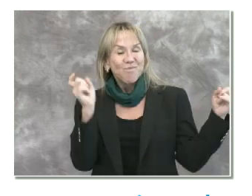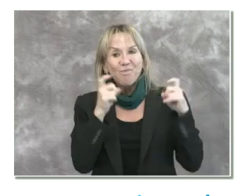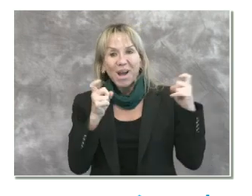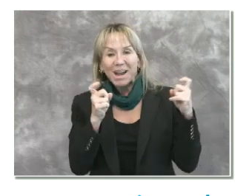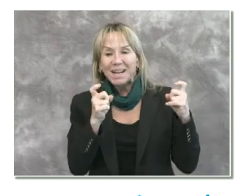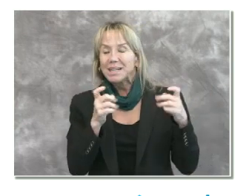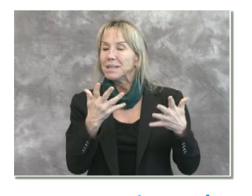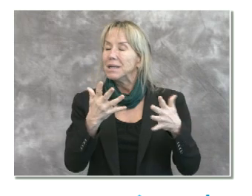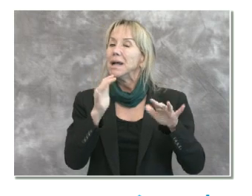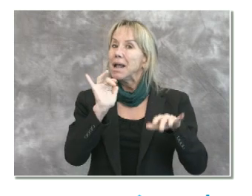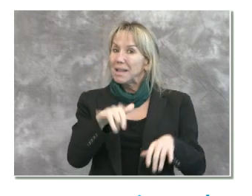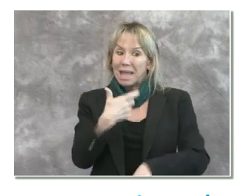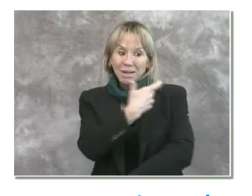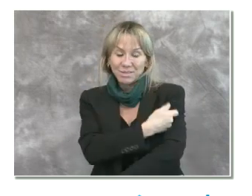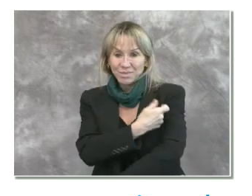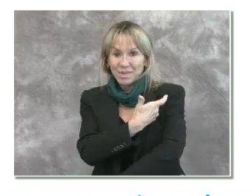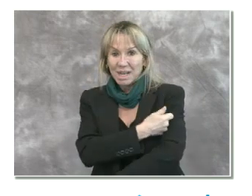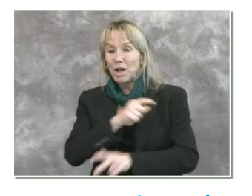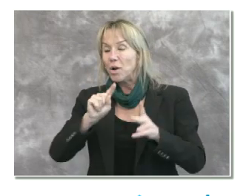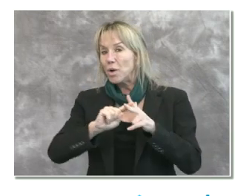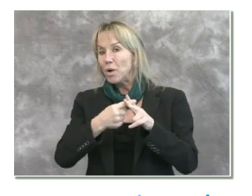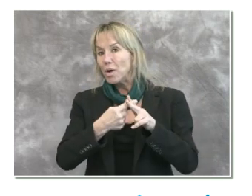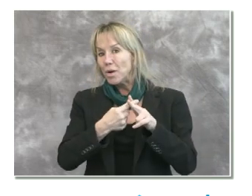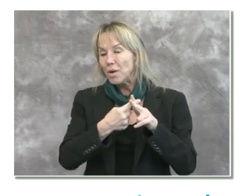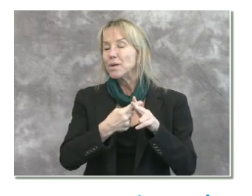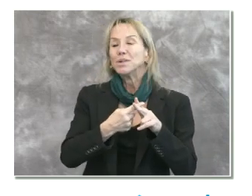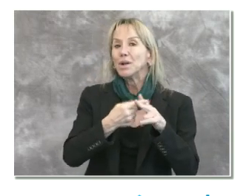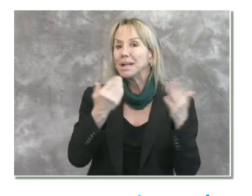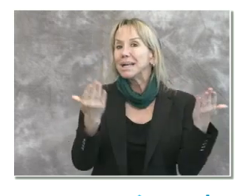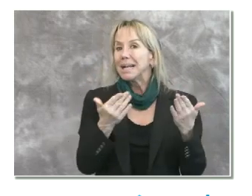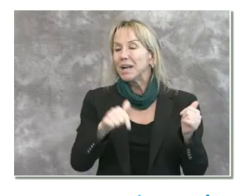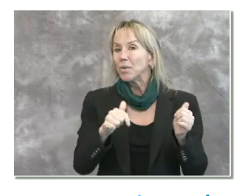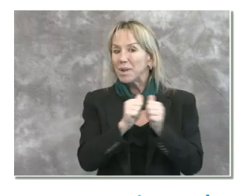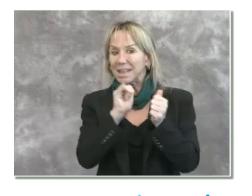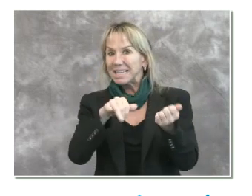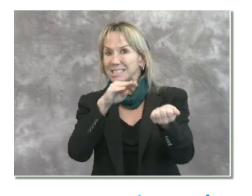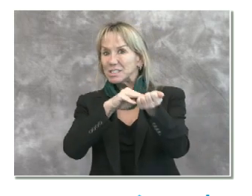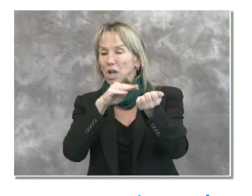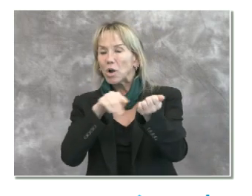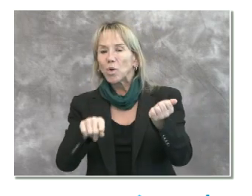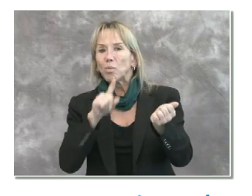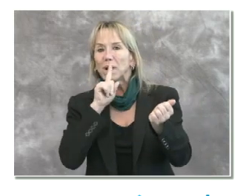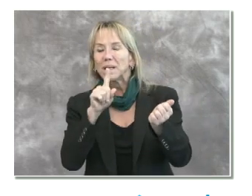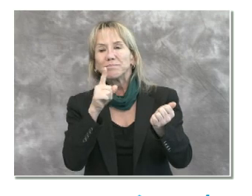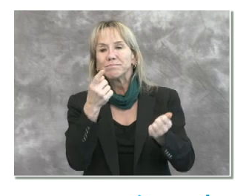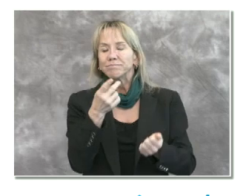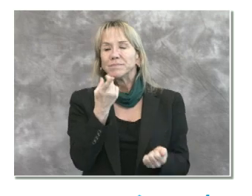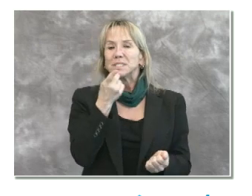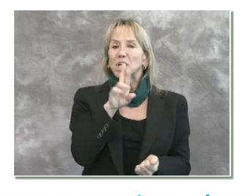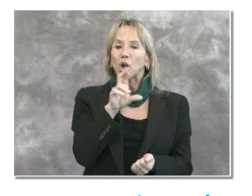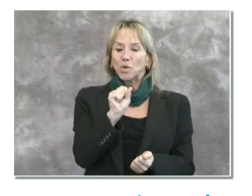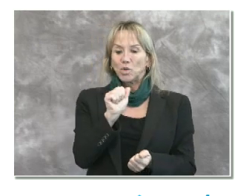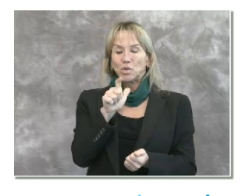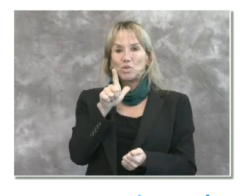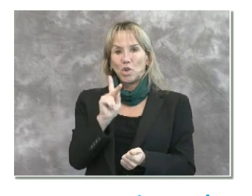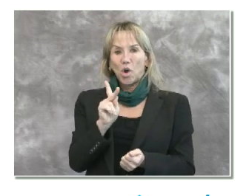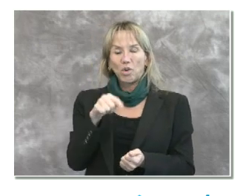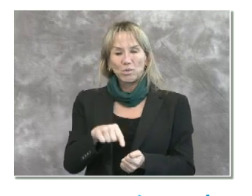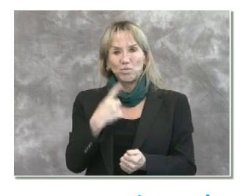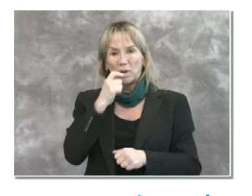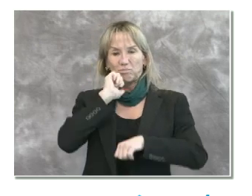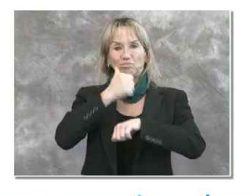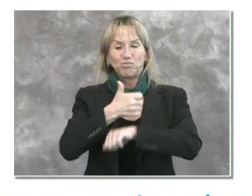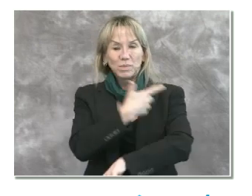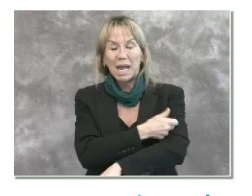eradicated, the vaccine that was created by Dr. Jonas Salk has saved the lives of so many over the years. And